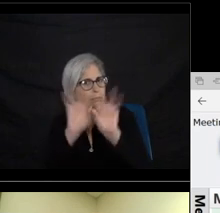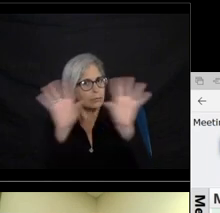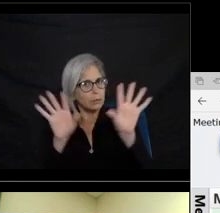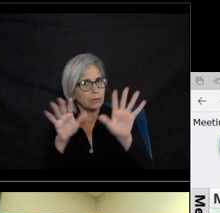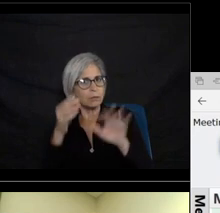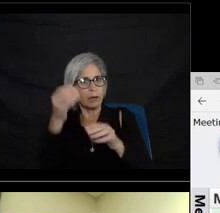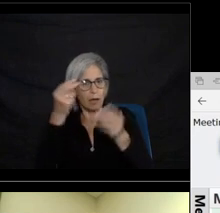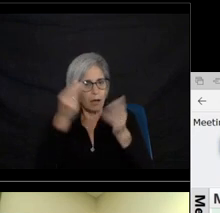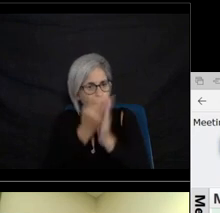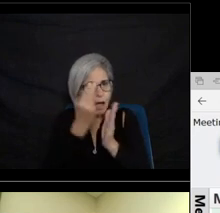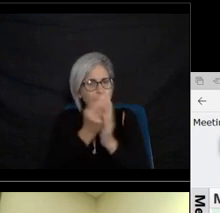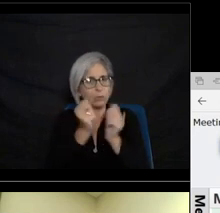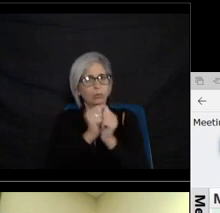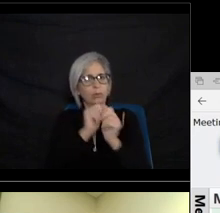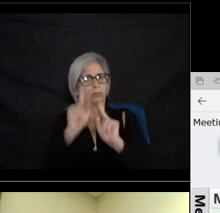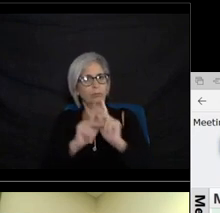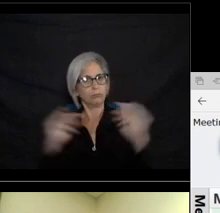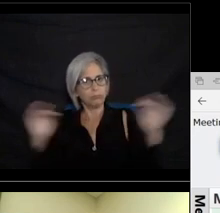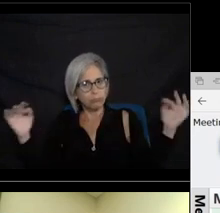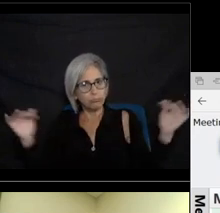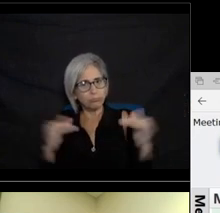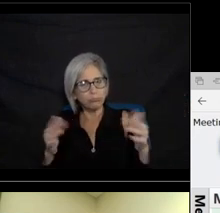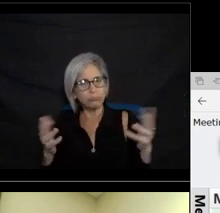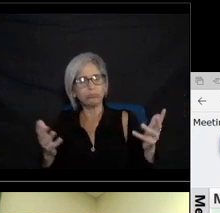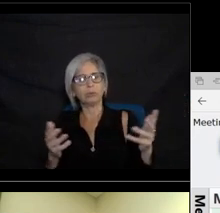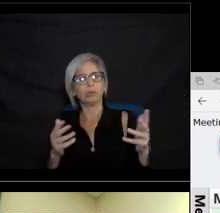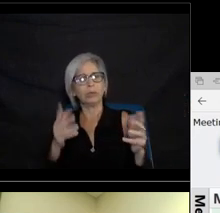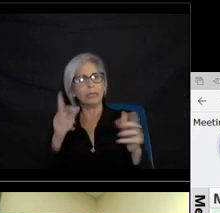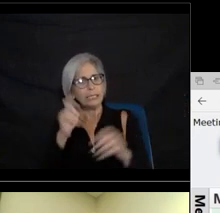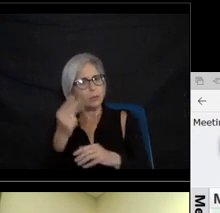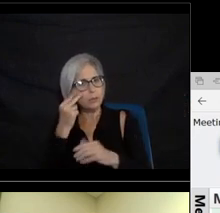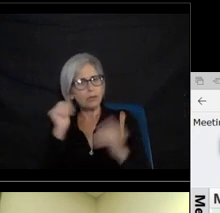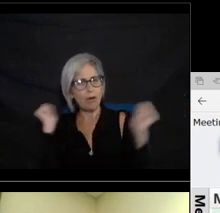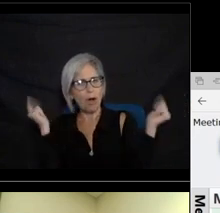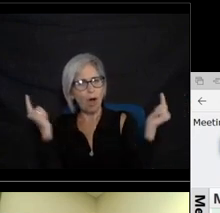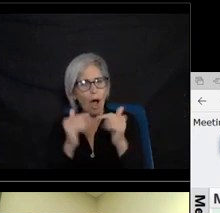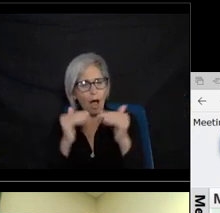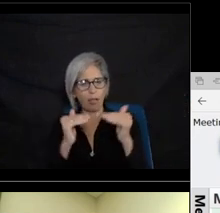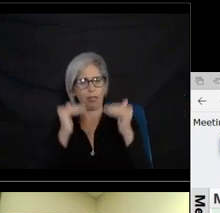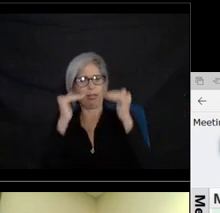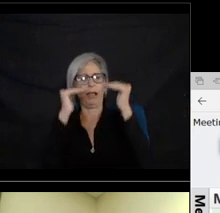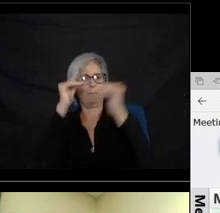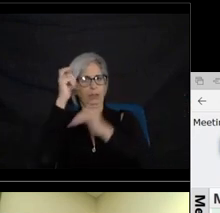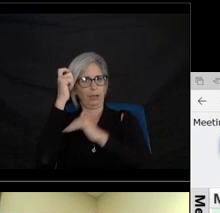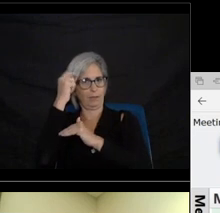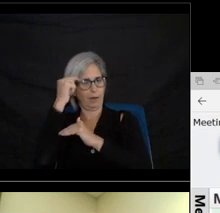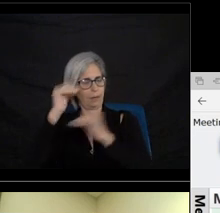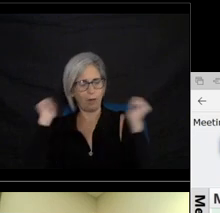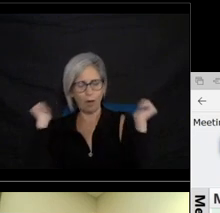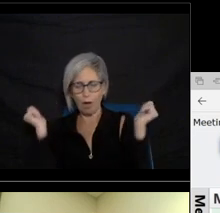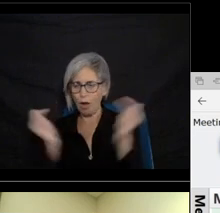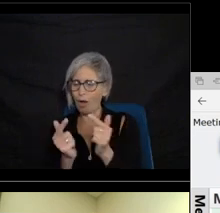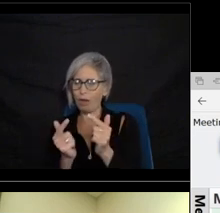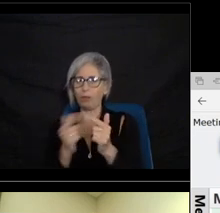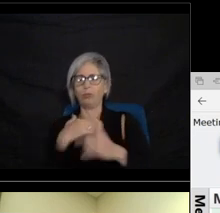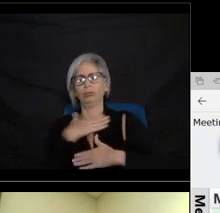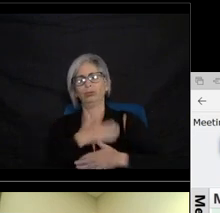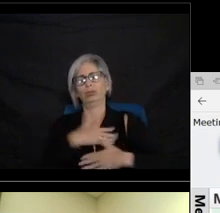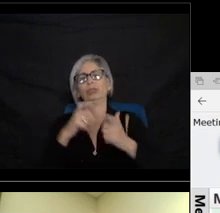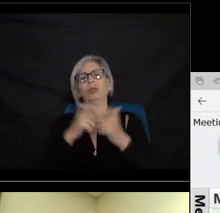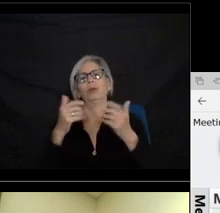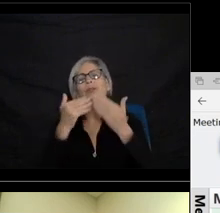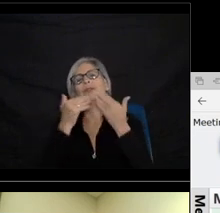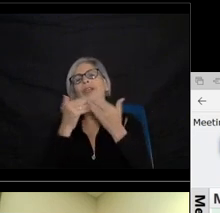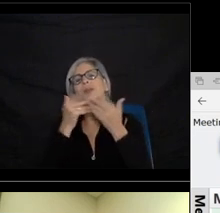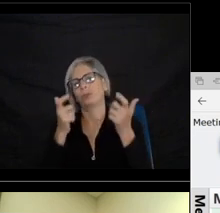forthcoming with the public. This is what we need to see on all levels of government, and this is appreciated. So thank you.